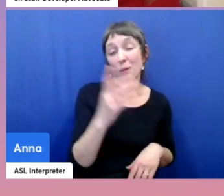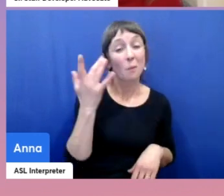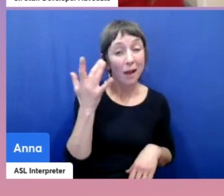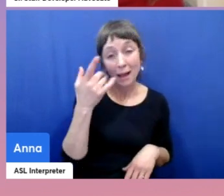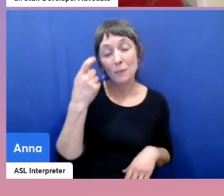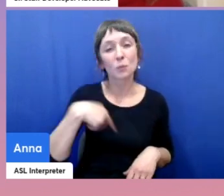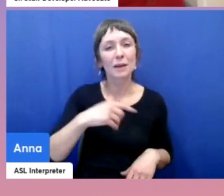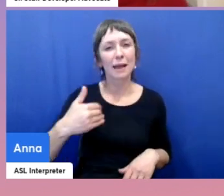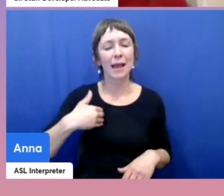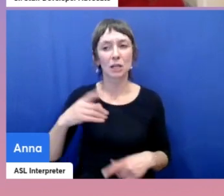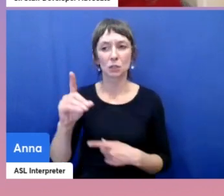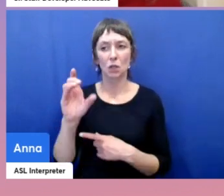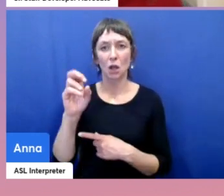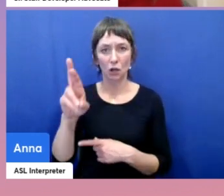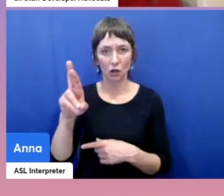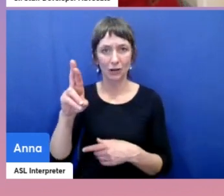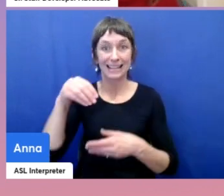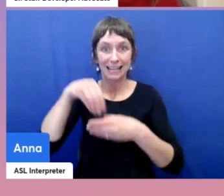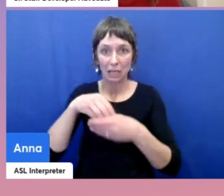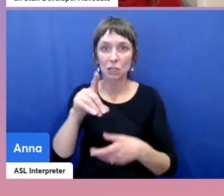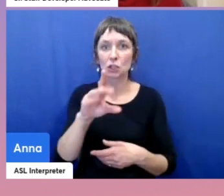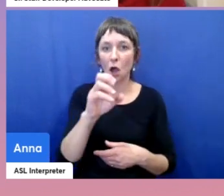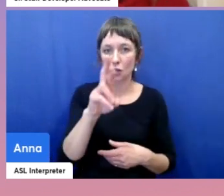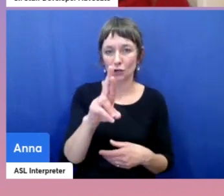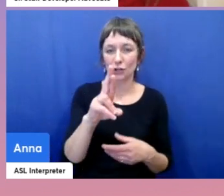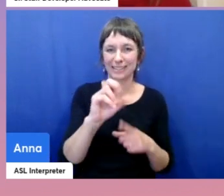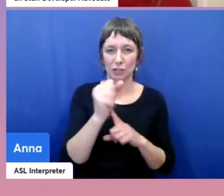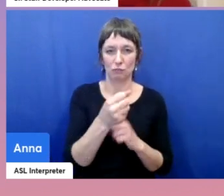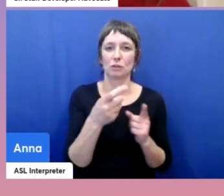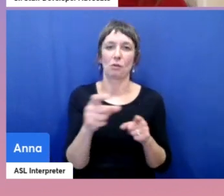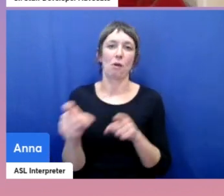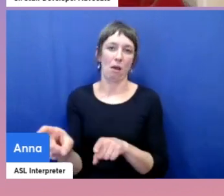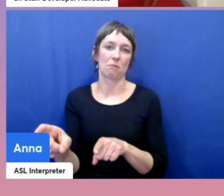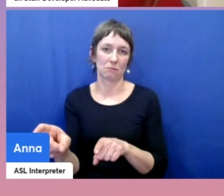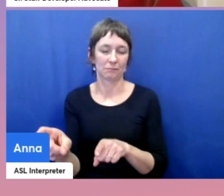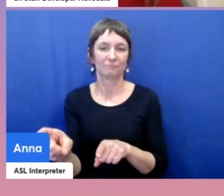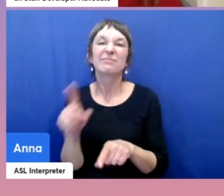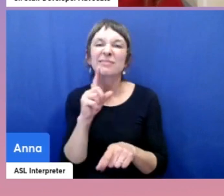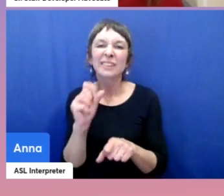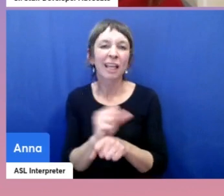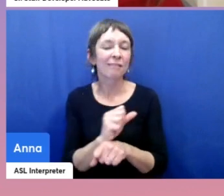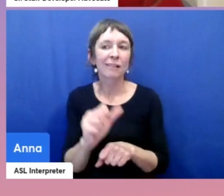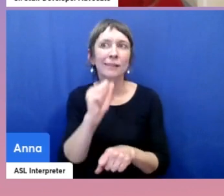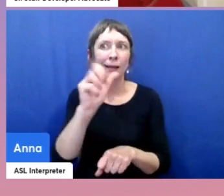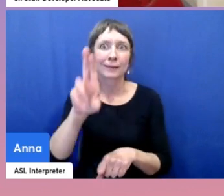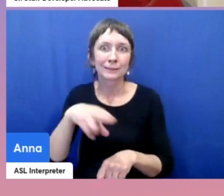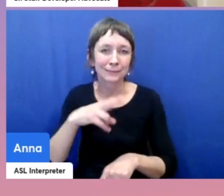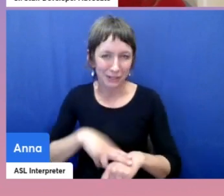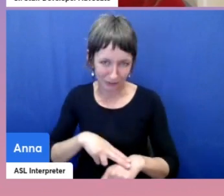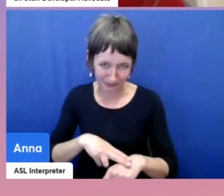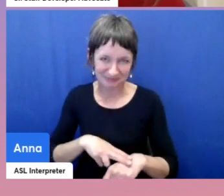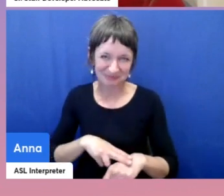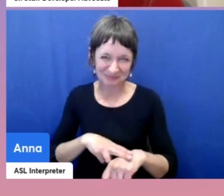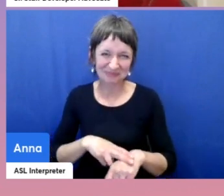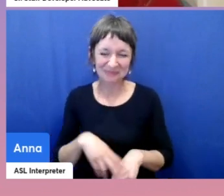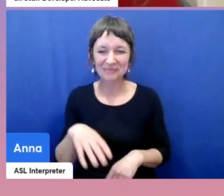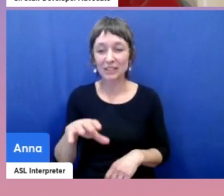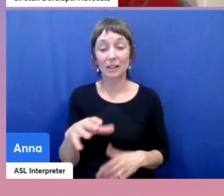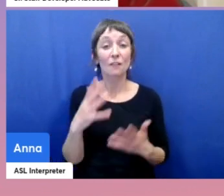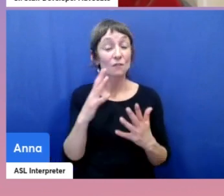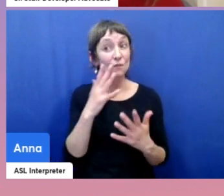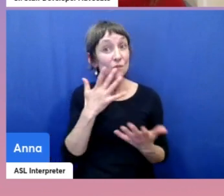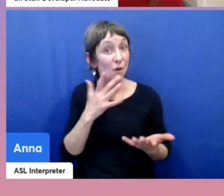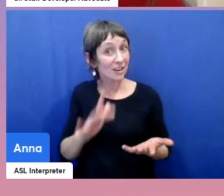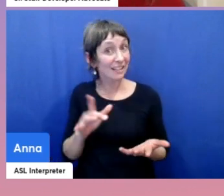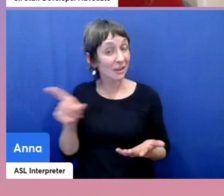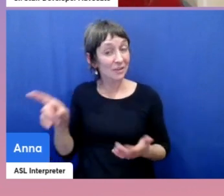we had a Docker and Docker situation going on here. Definitely very unnatural. So fortunately, he